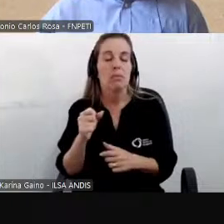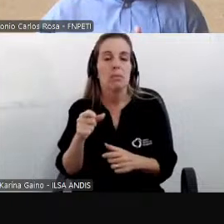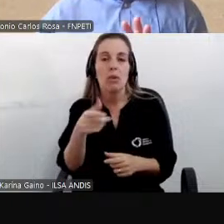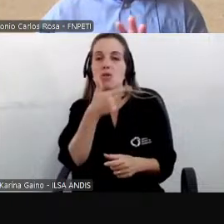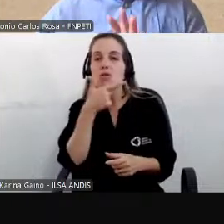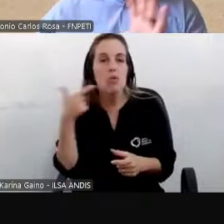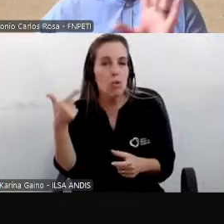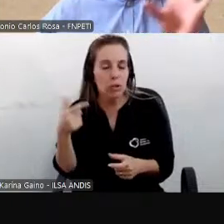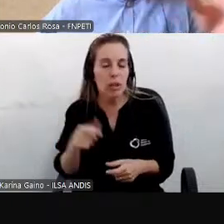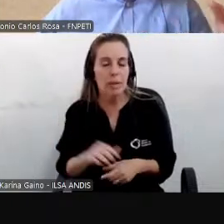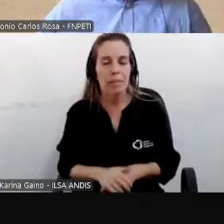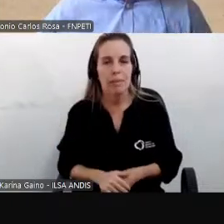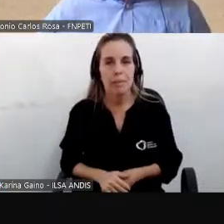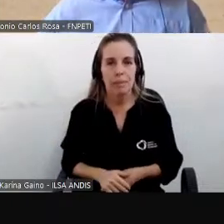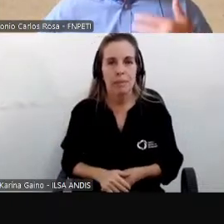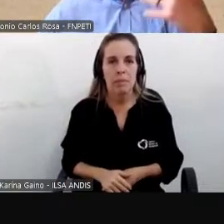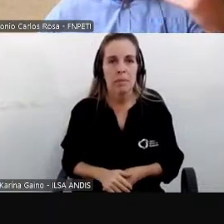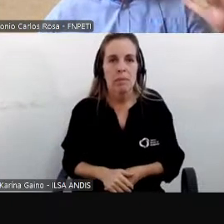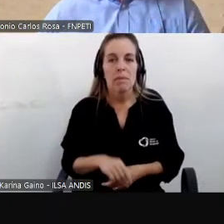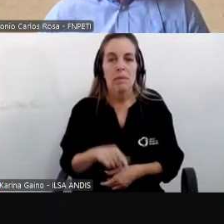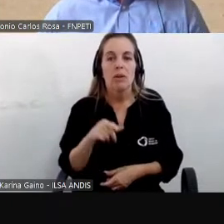pastry stores.